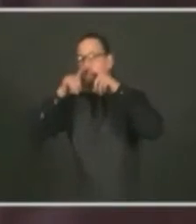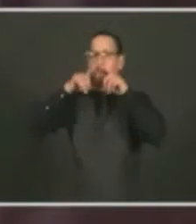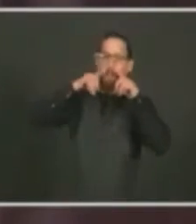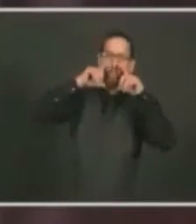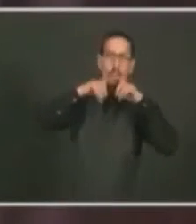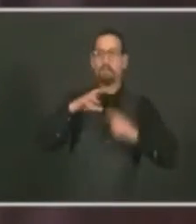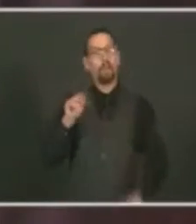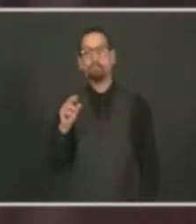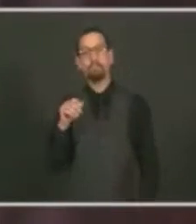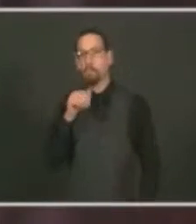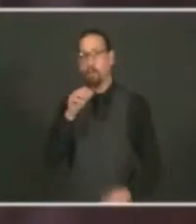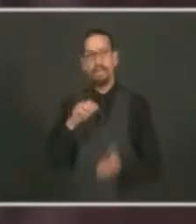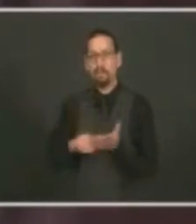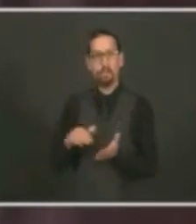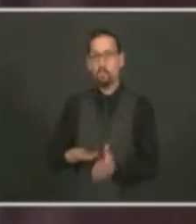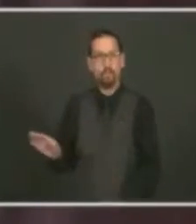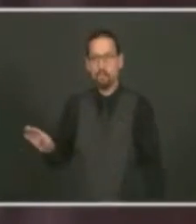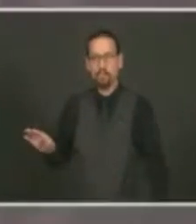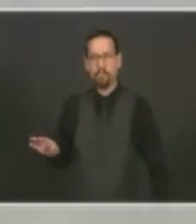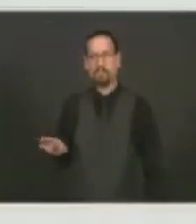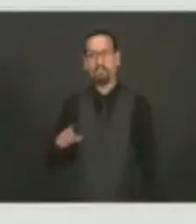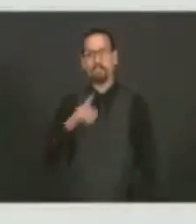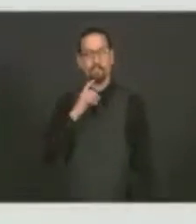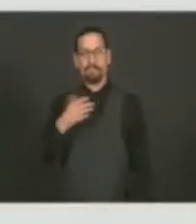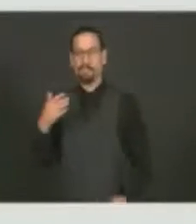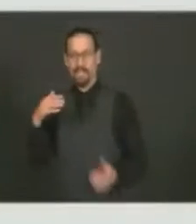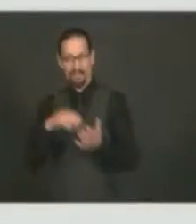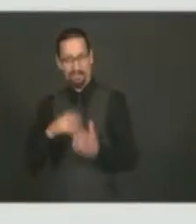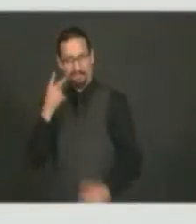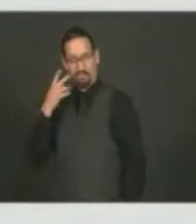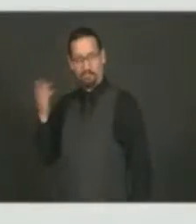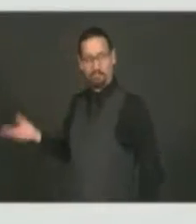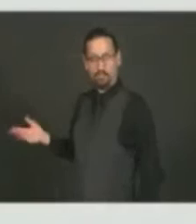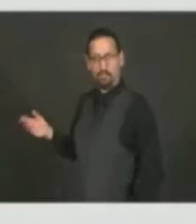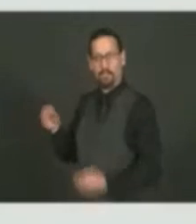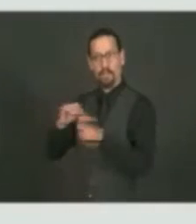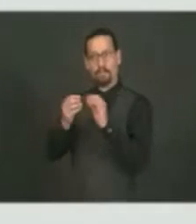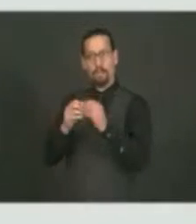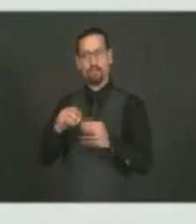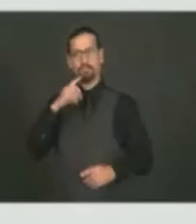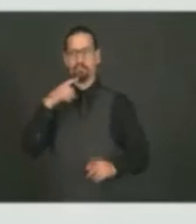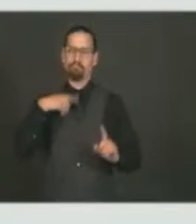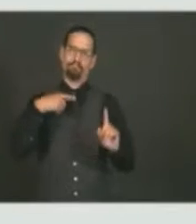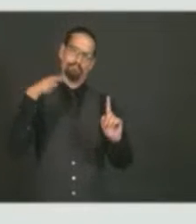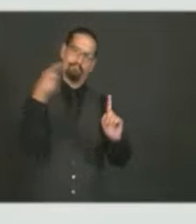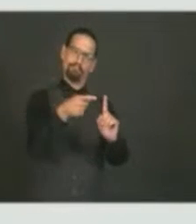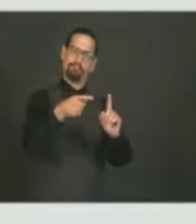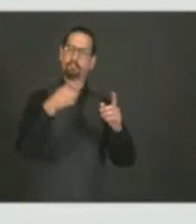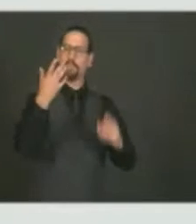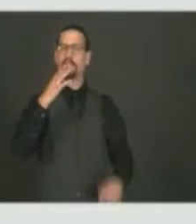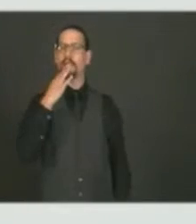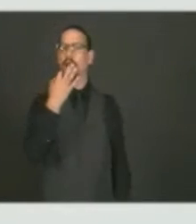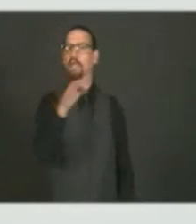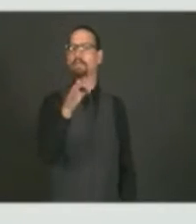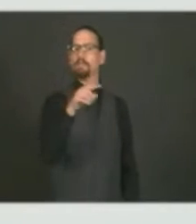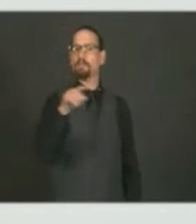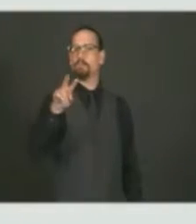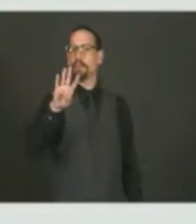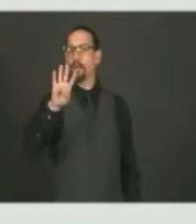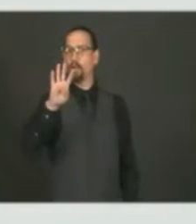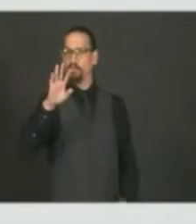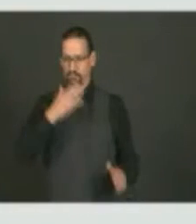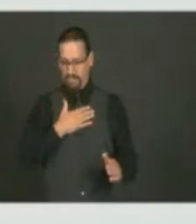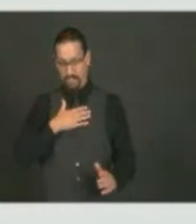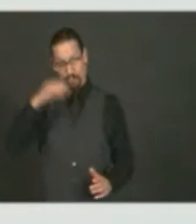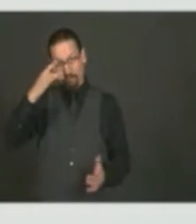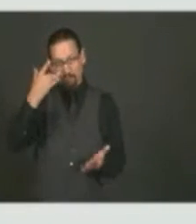are 19 to 24. That's not my opinion, that's a fact. The outbreak at PC is a fact. It's a problem. It's the single #1 reason that